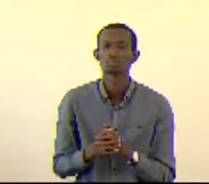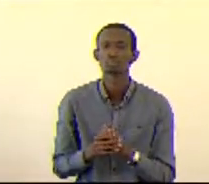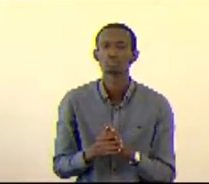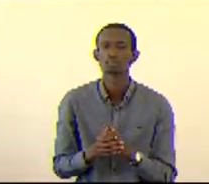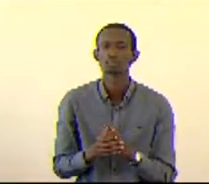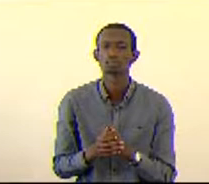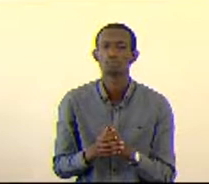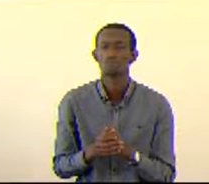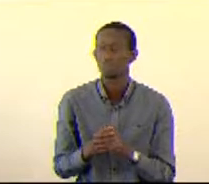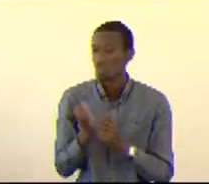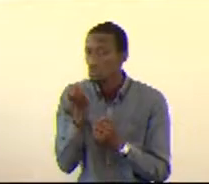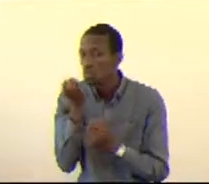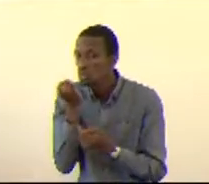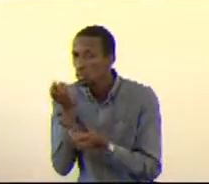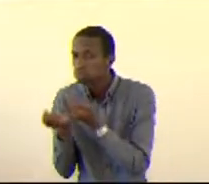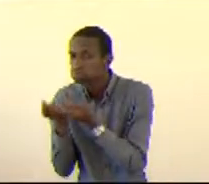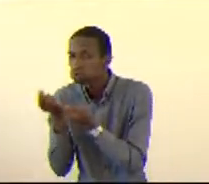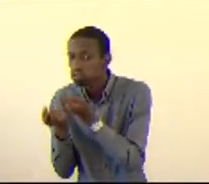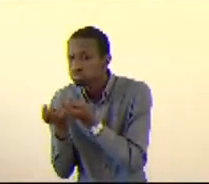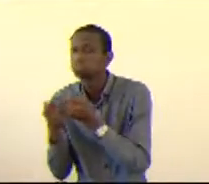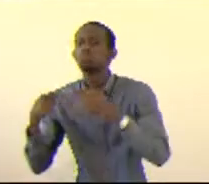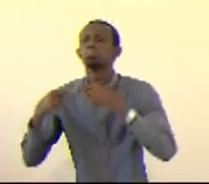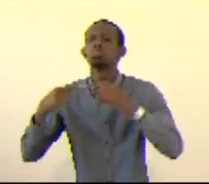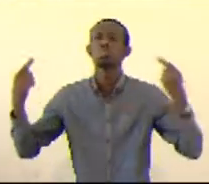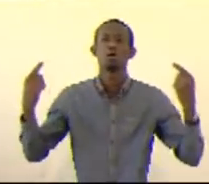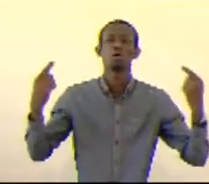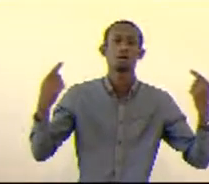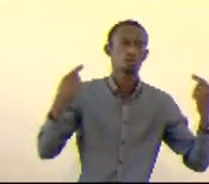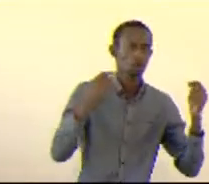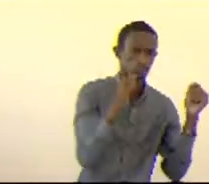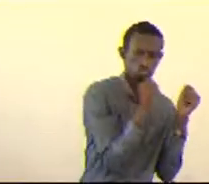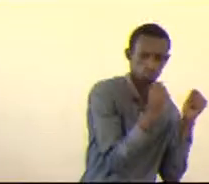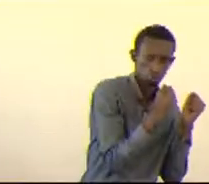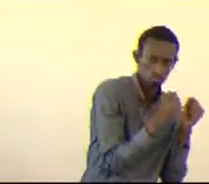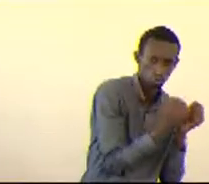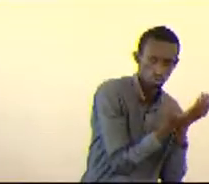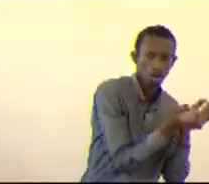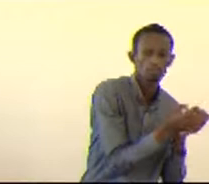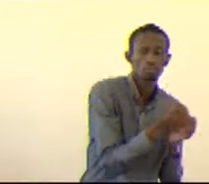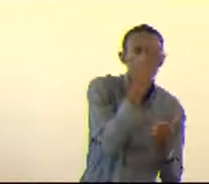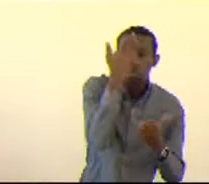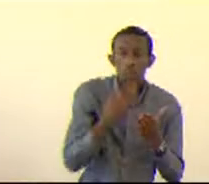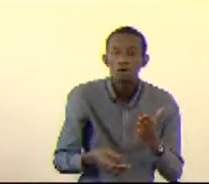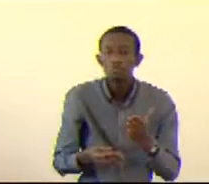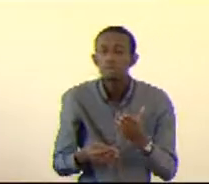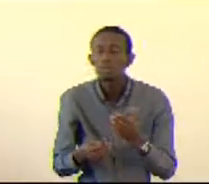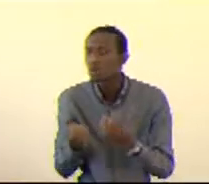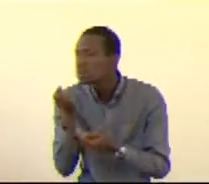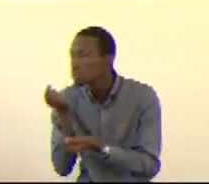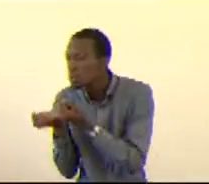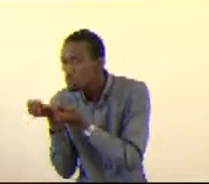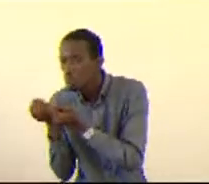opposite of the cooling curve? Yes, because heating is the reverse of what? Of